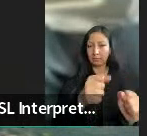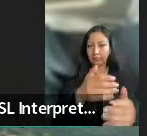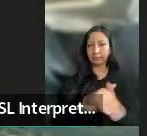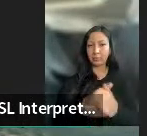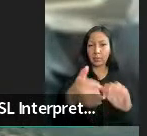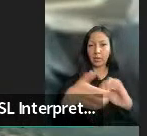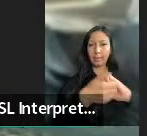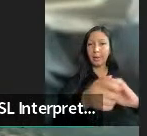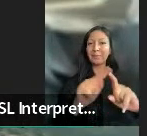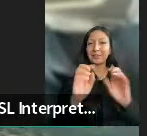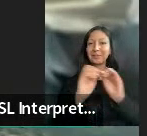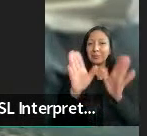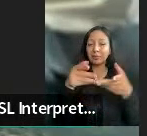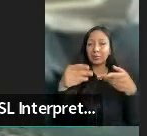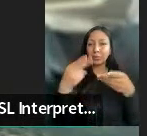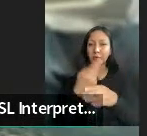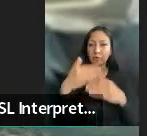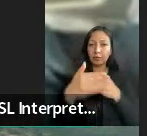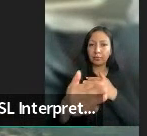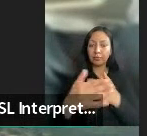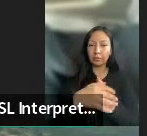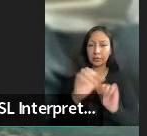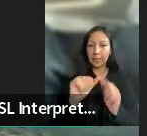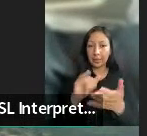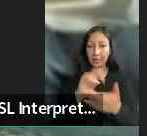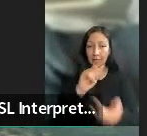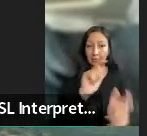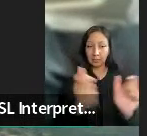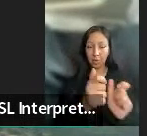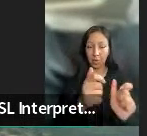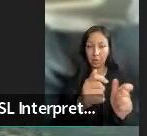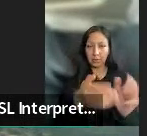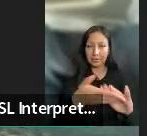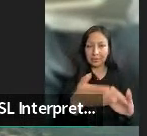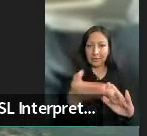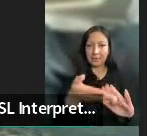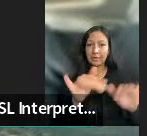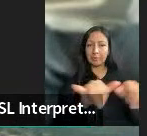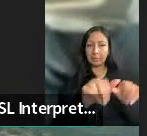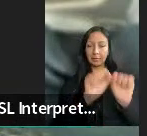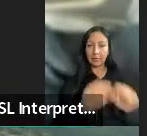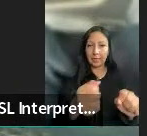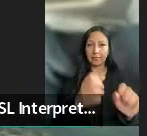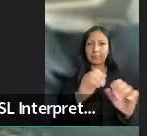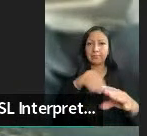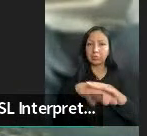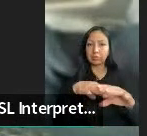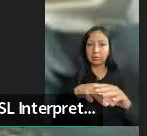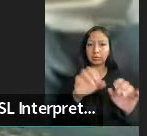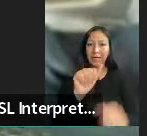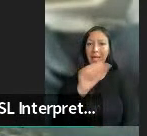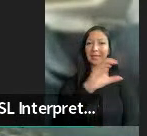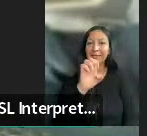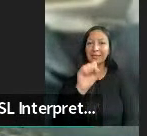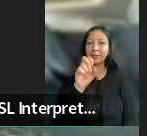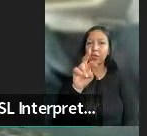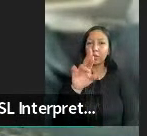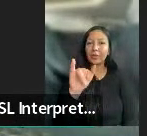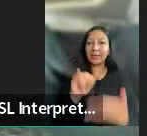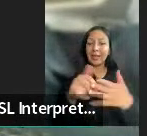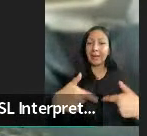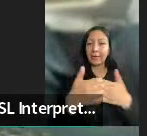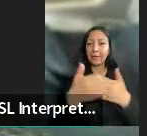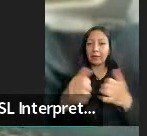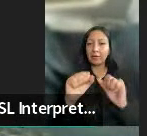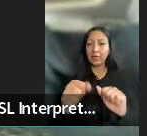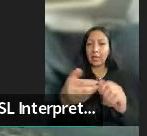to clarify these uses going forward so that small-scale composting and recycling can be considered accessory, that neighborhood-focused compost